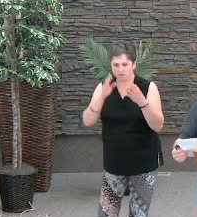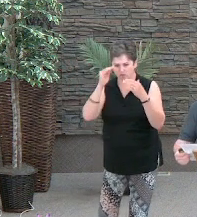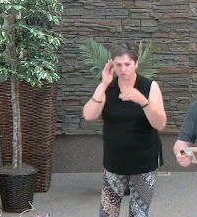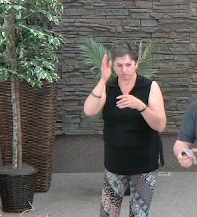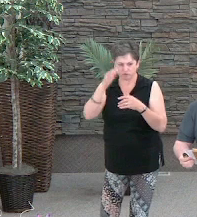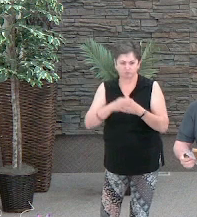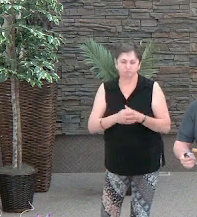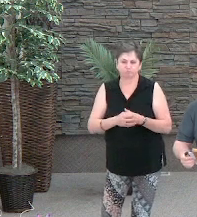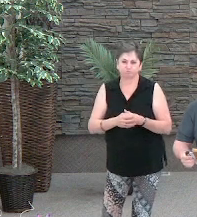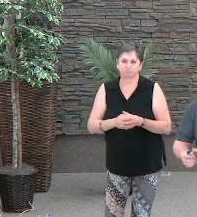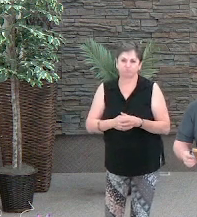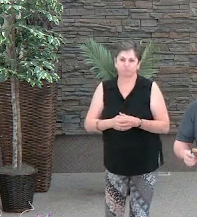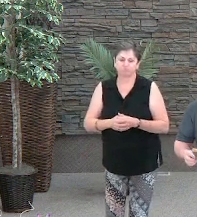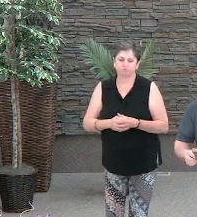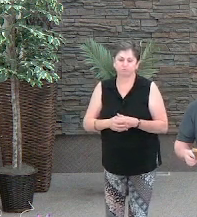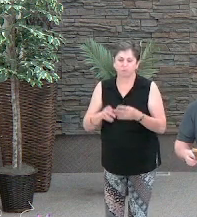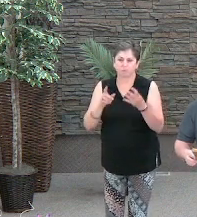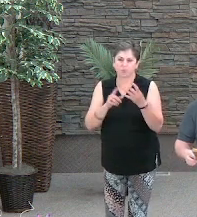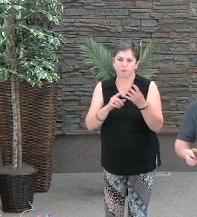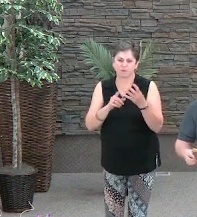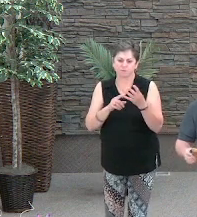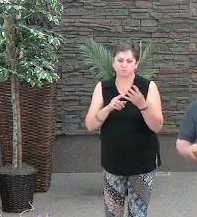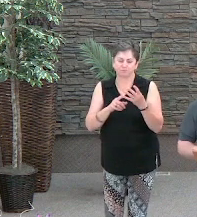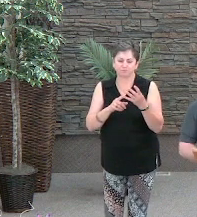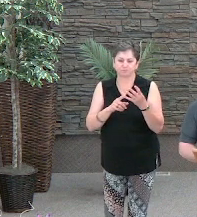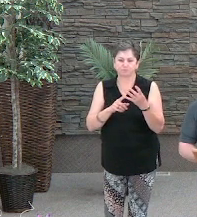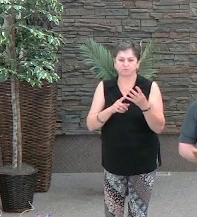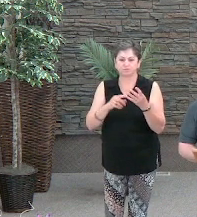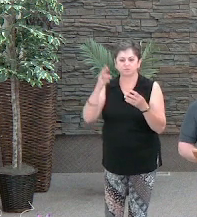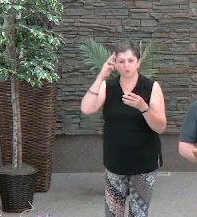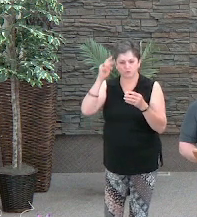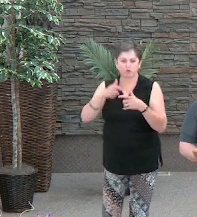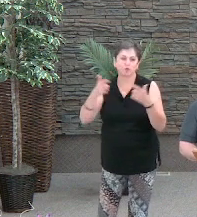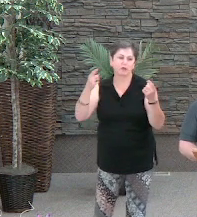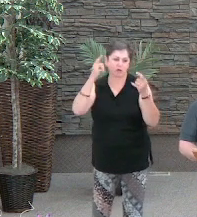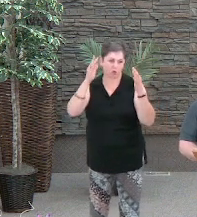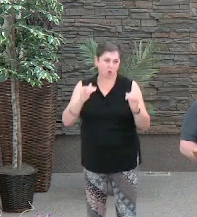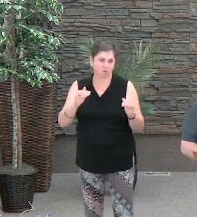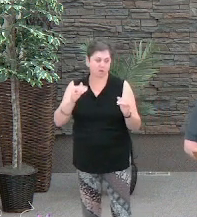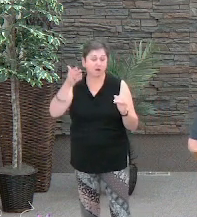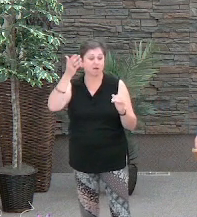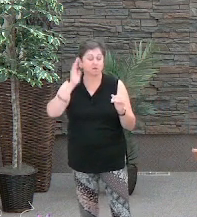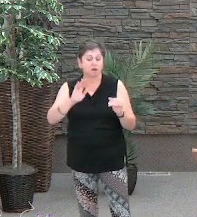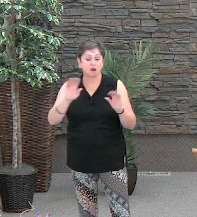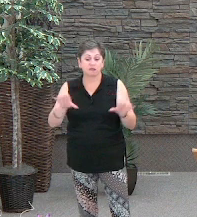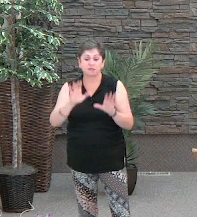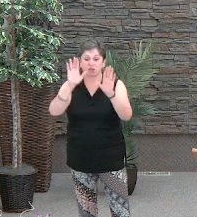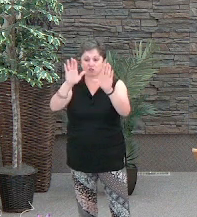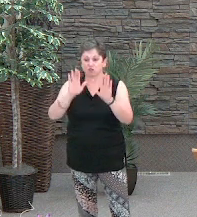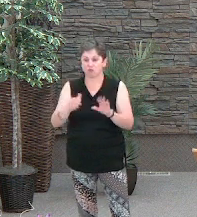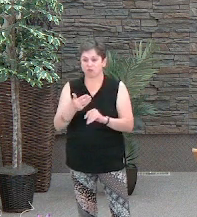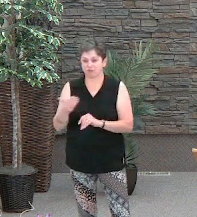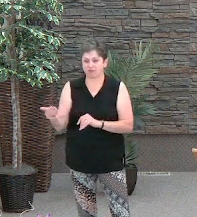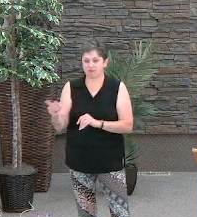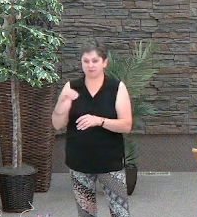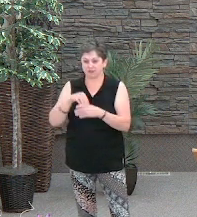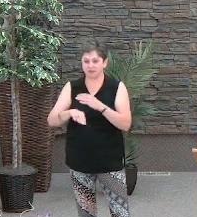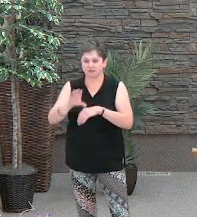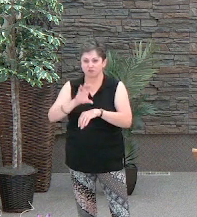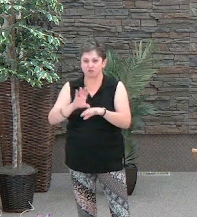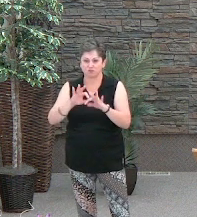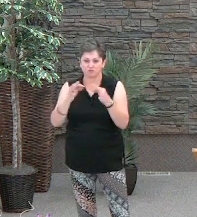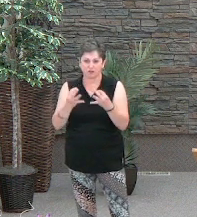change. And the fourth thing, I believe there's reason for great hope. God has done great things in this